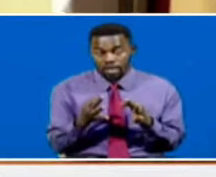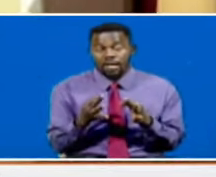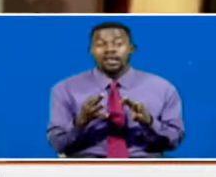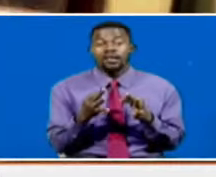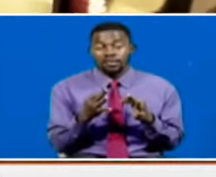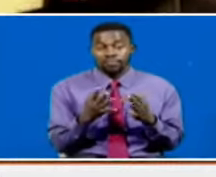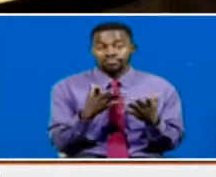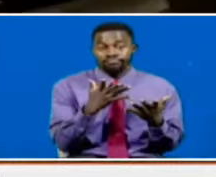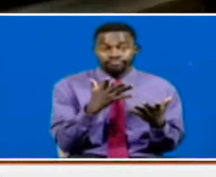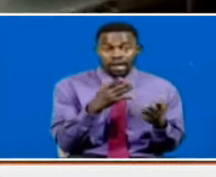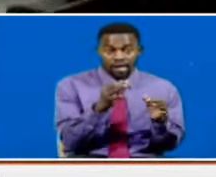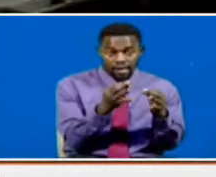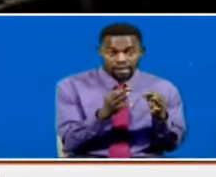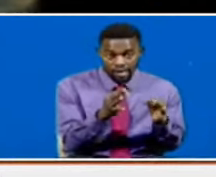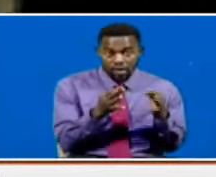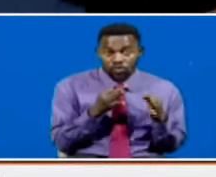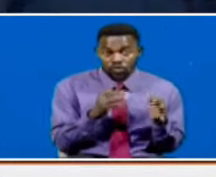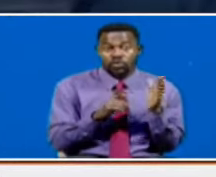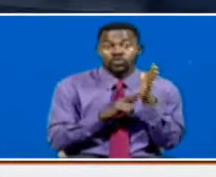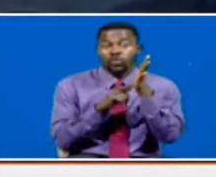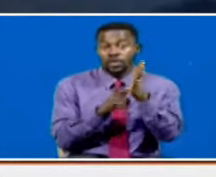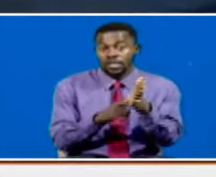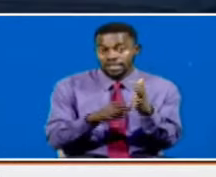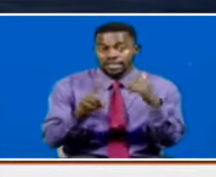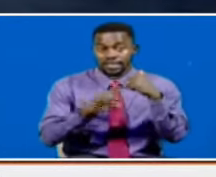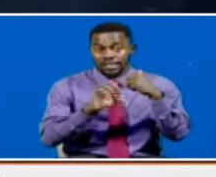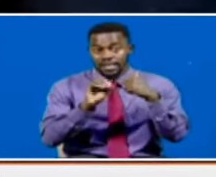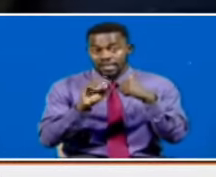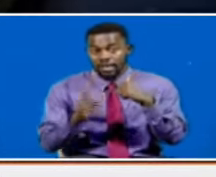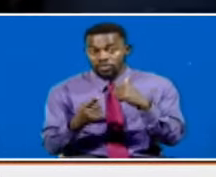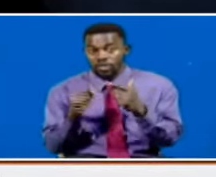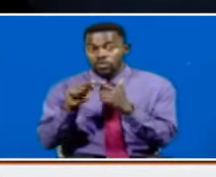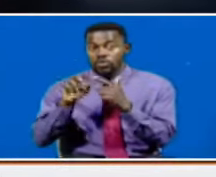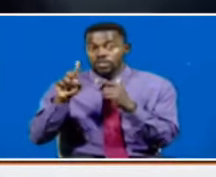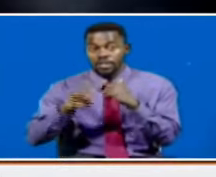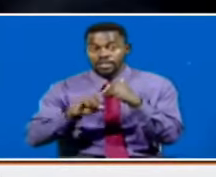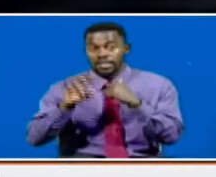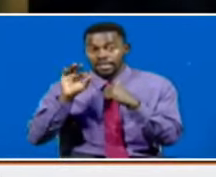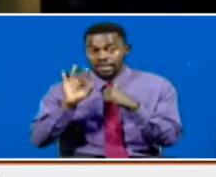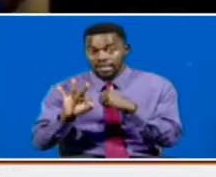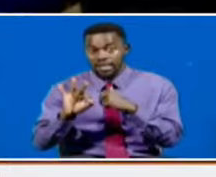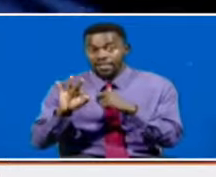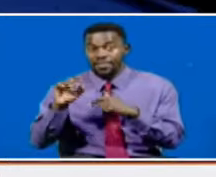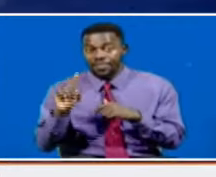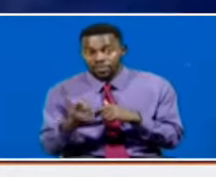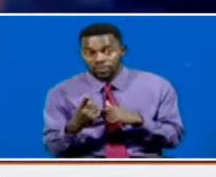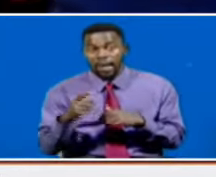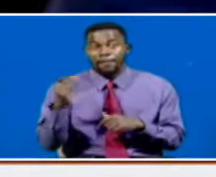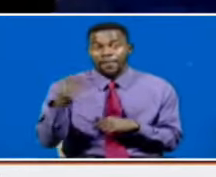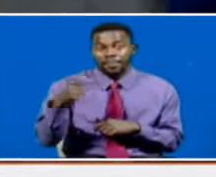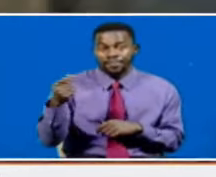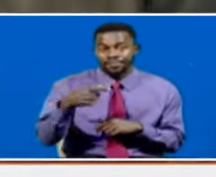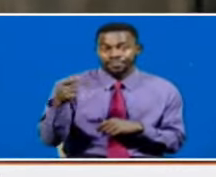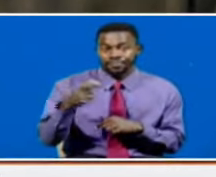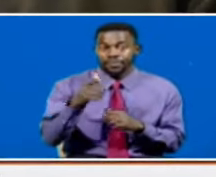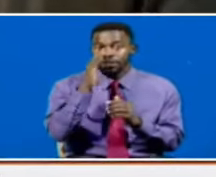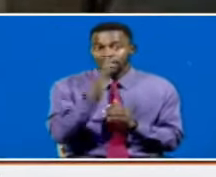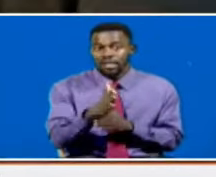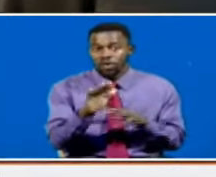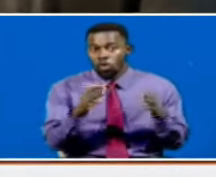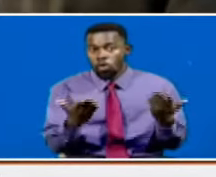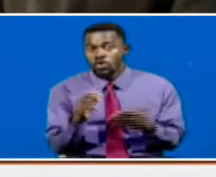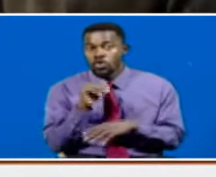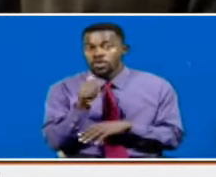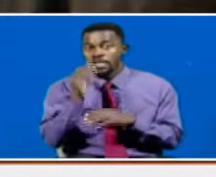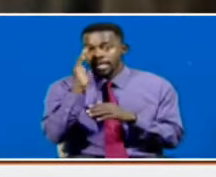They consistently transferred amount ranging from 60,000 to 63,000 shillings each month, directly or indirectly,